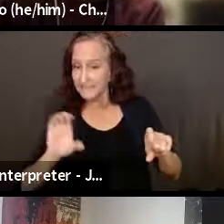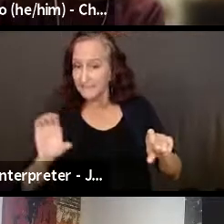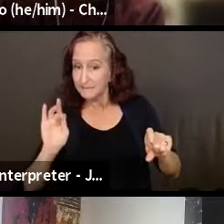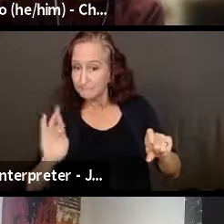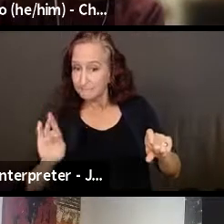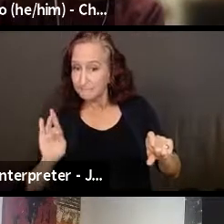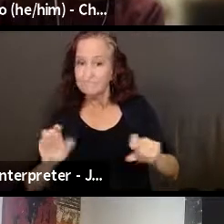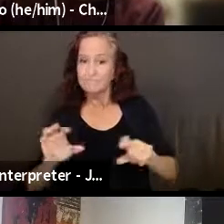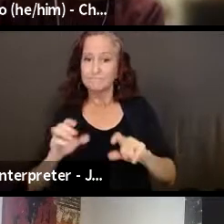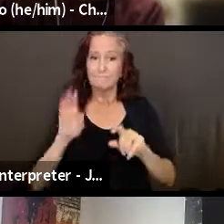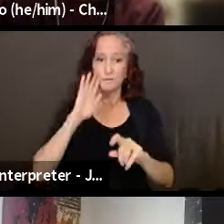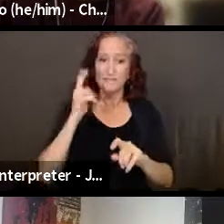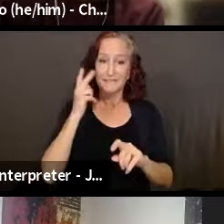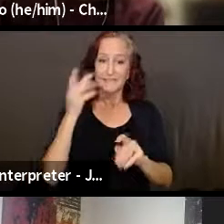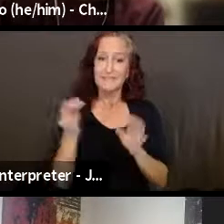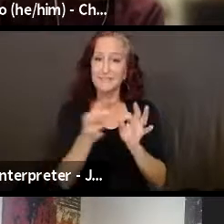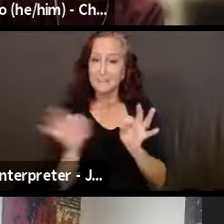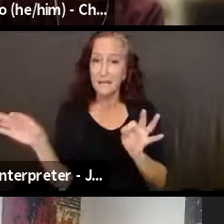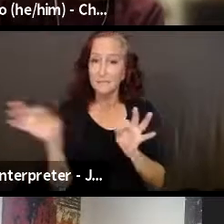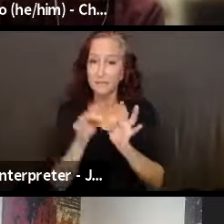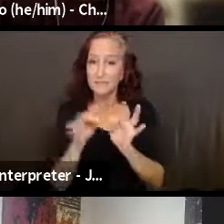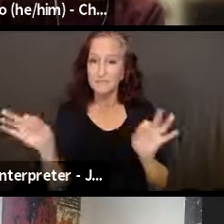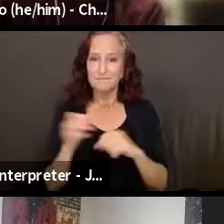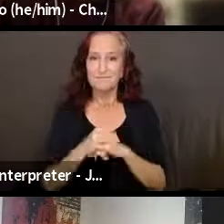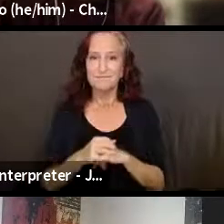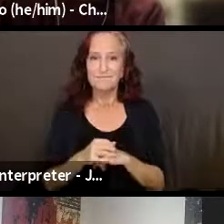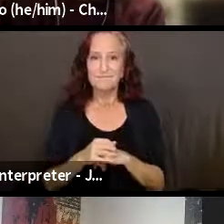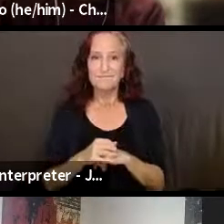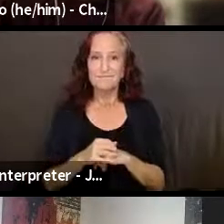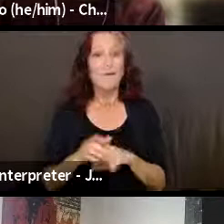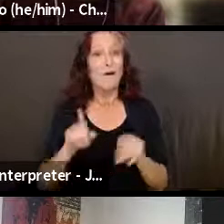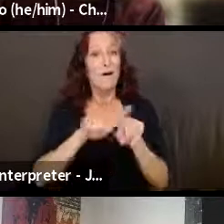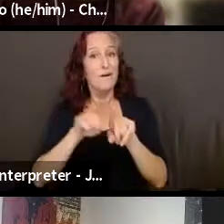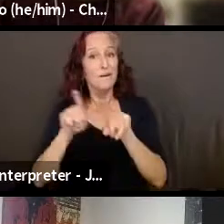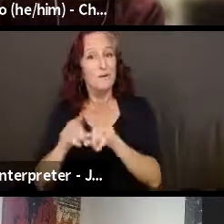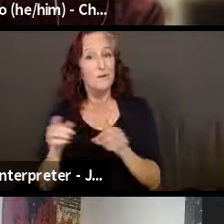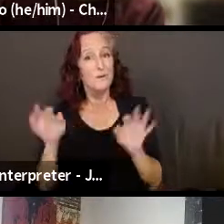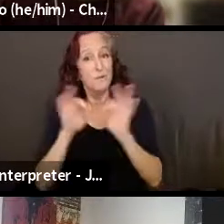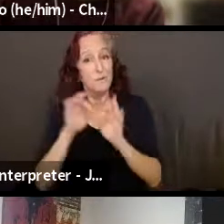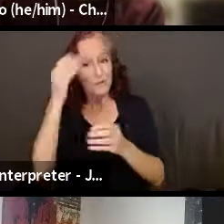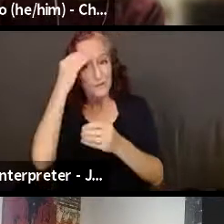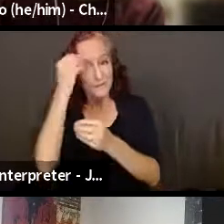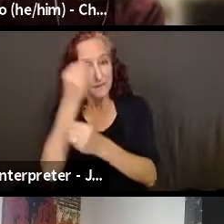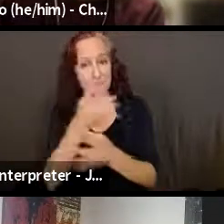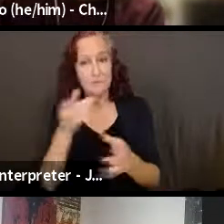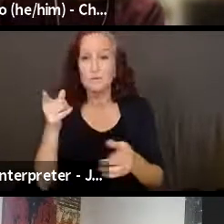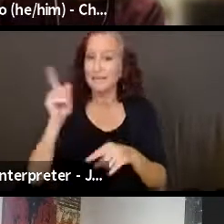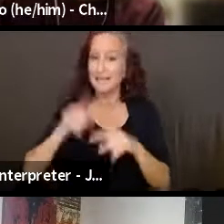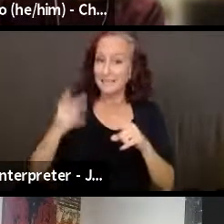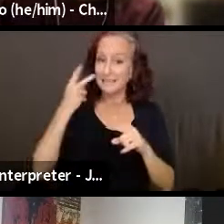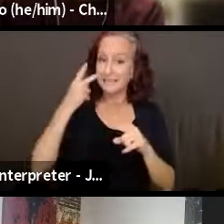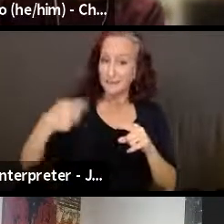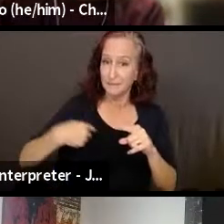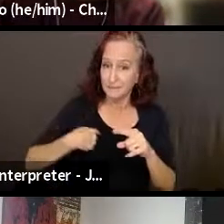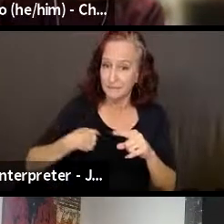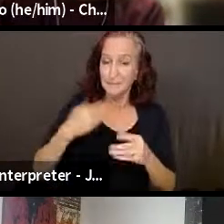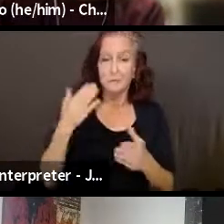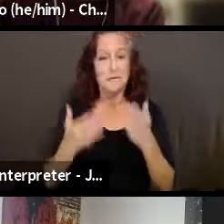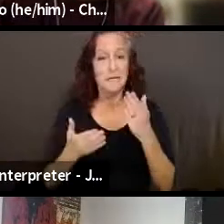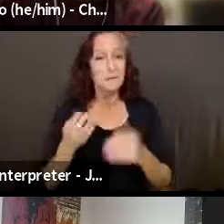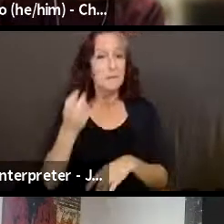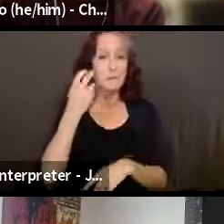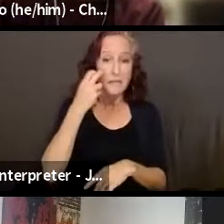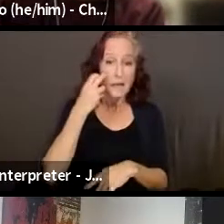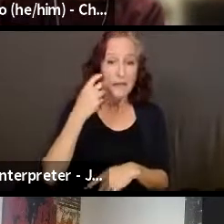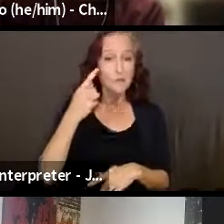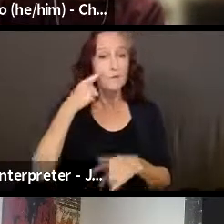the bottom of your Zoom screen. I also wanted to mention that if you cannot see me, you're blind or have low